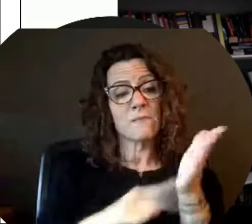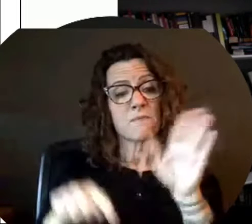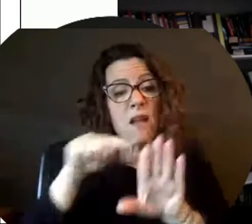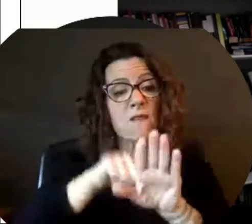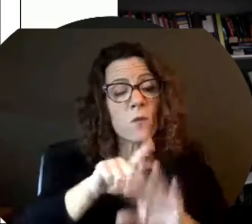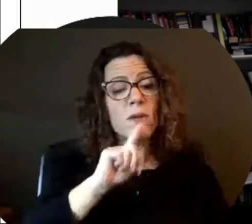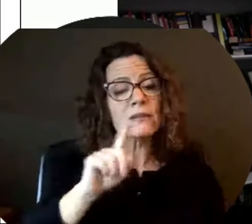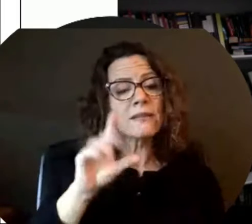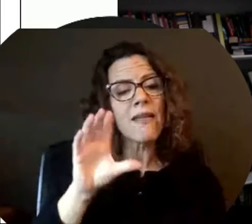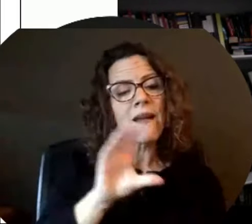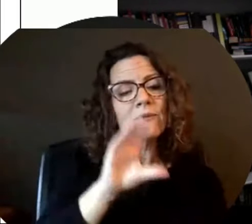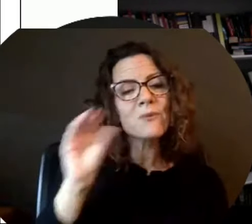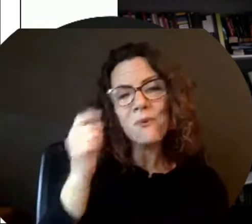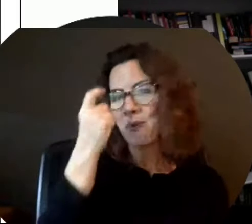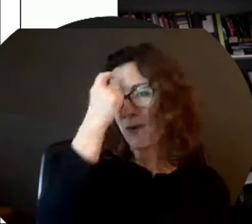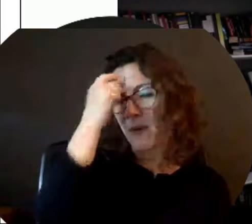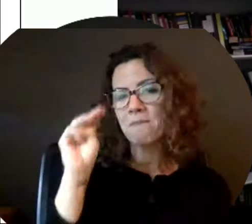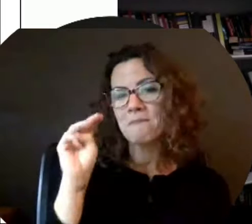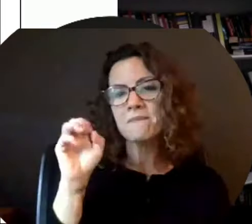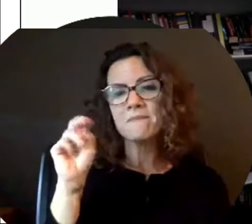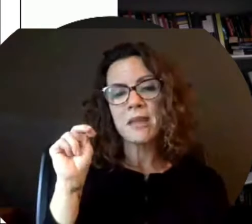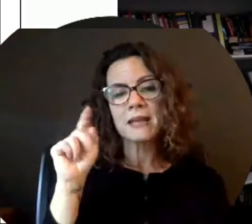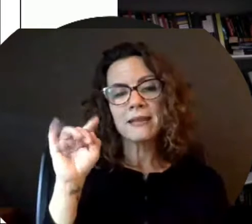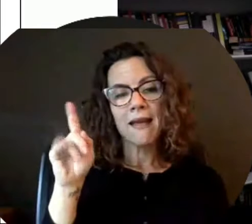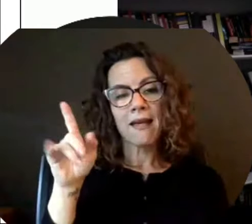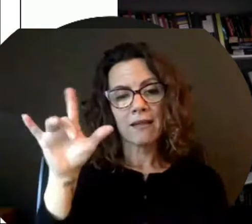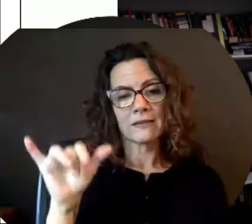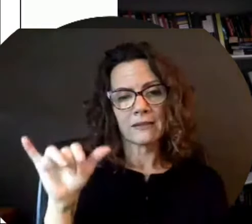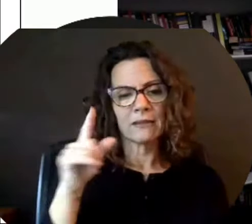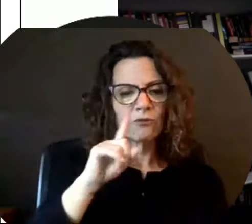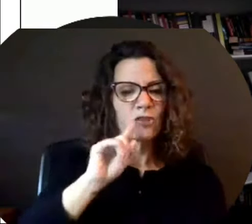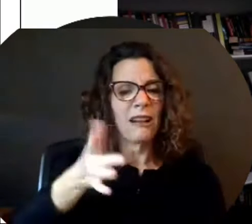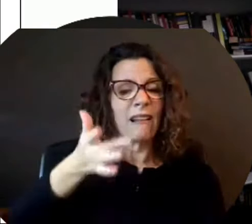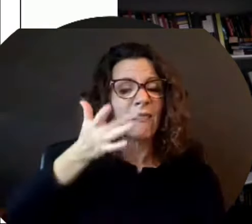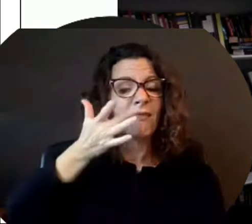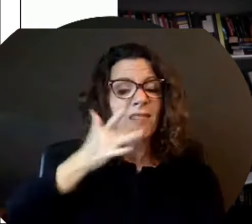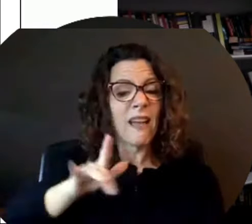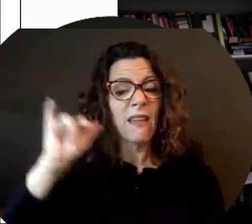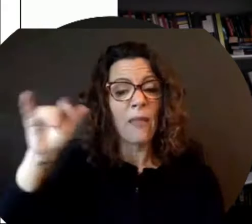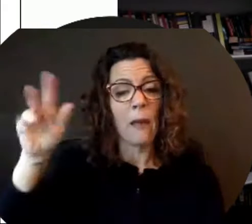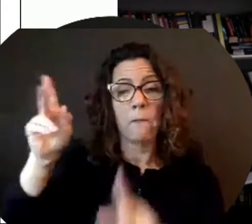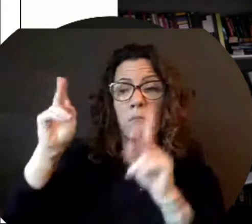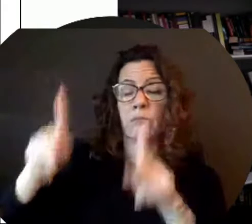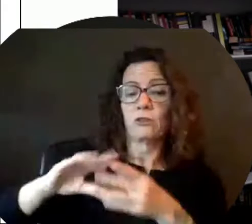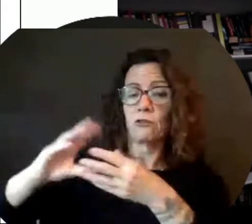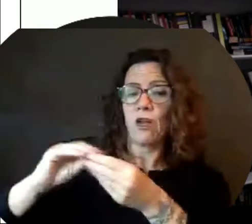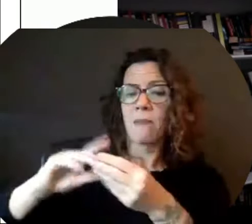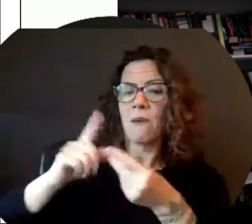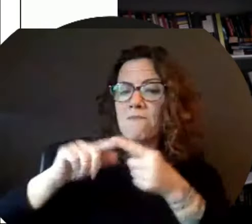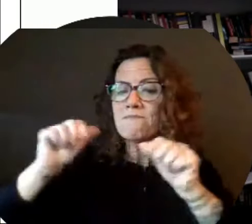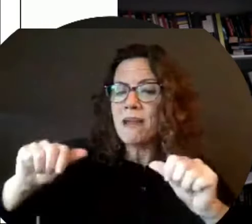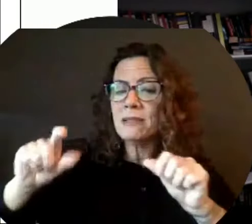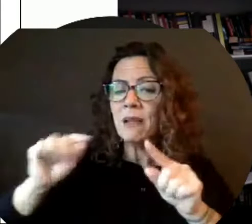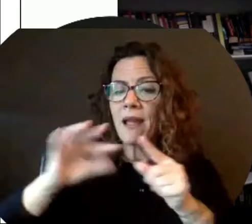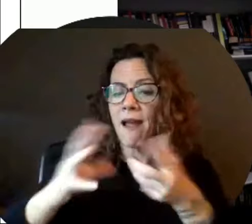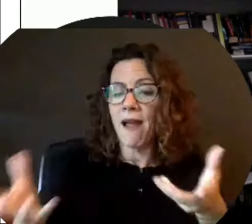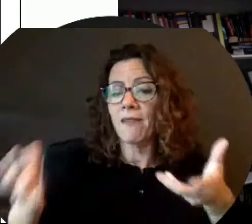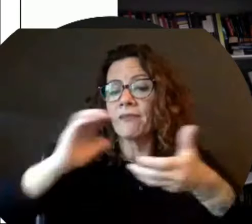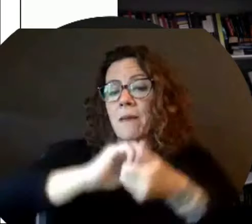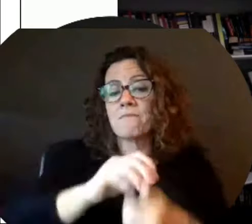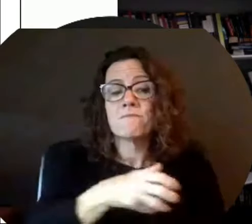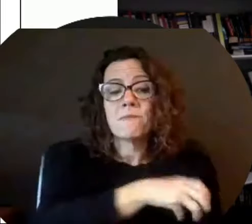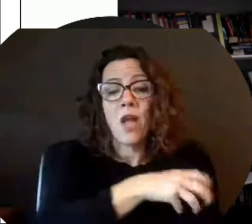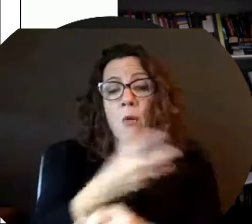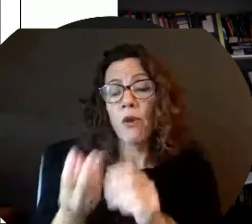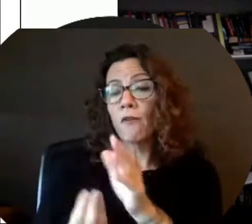the possibilities and power of collectively growing food and other means that bring people together